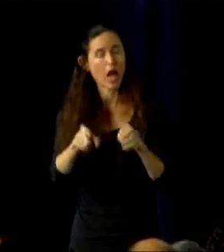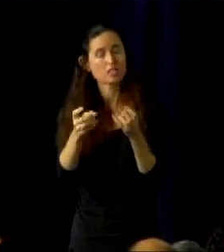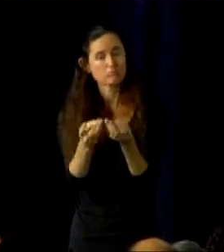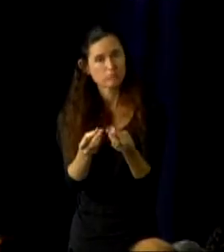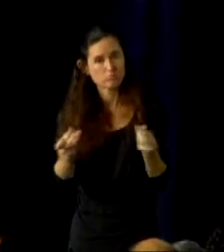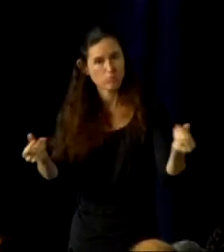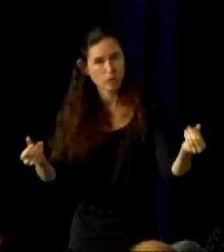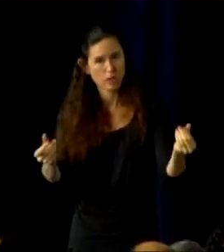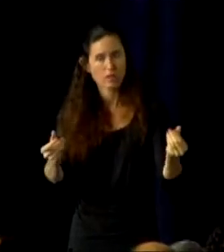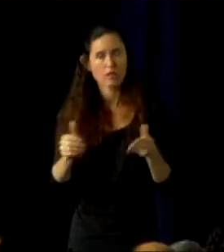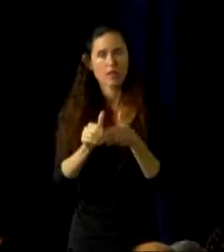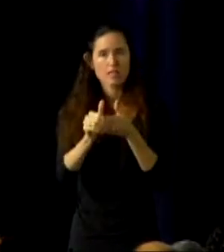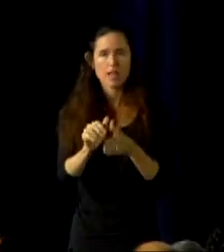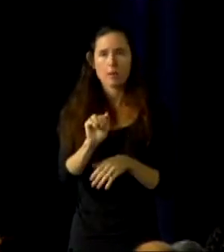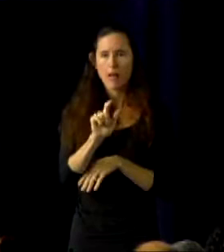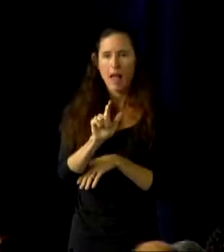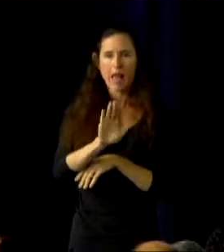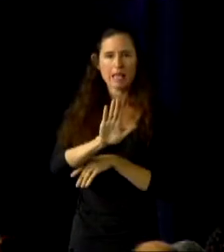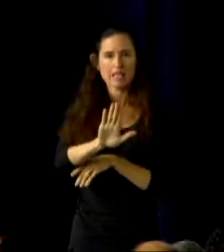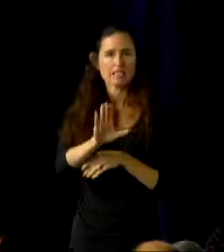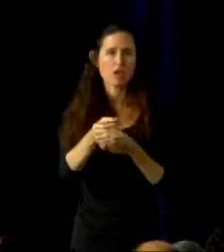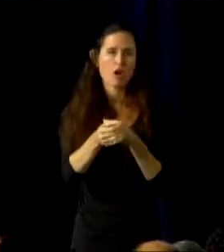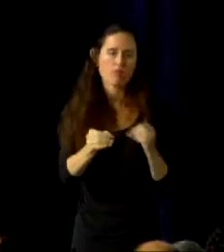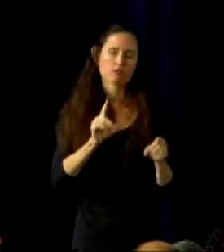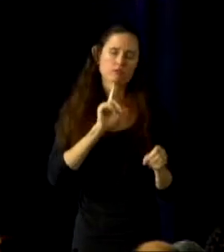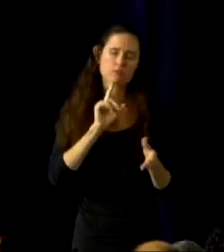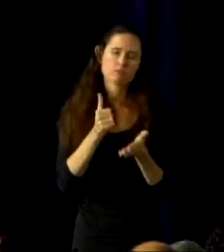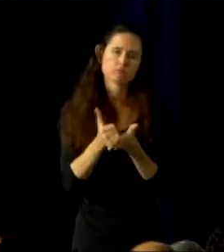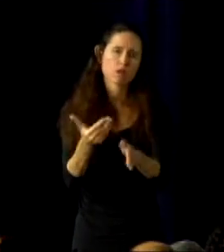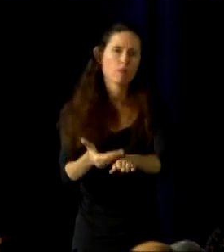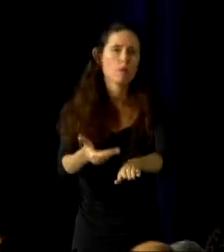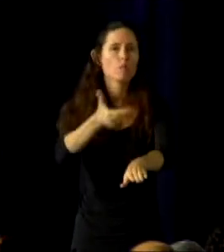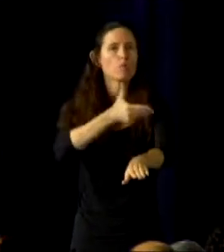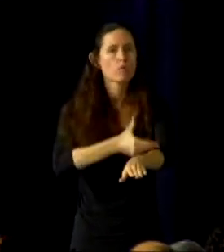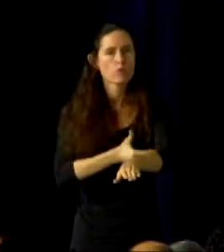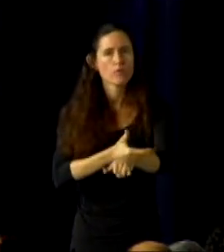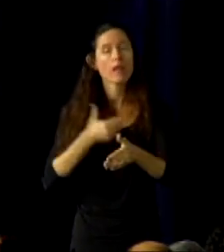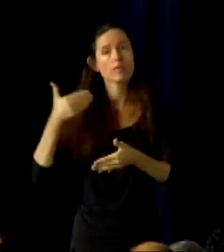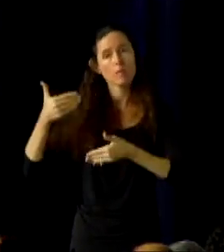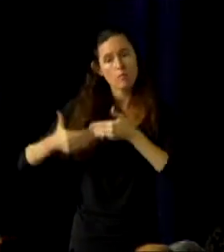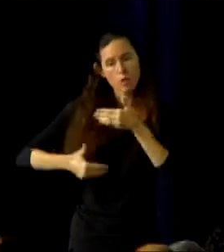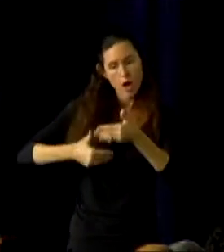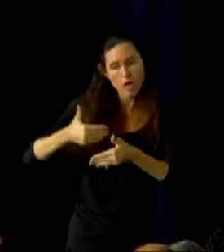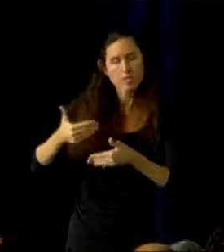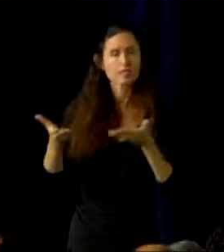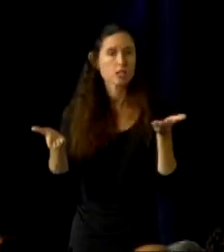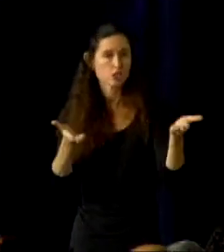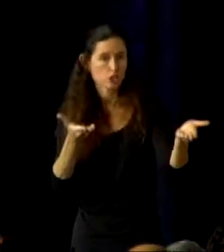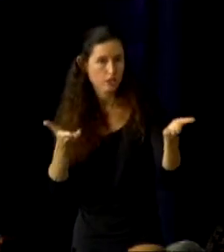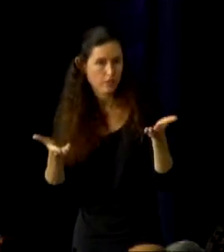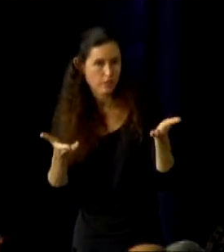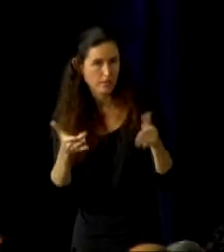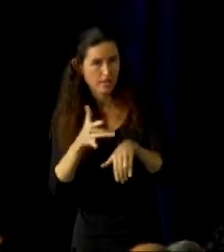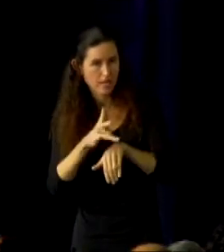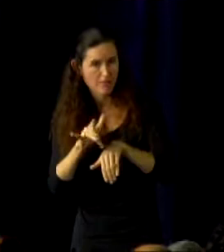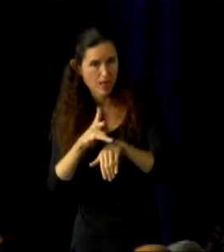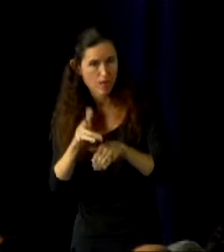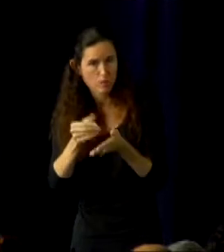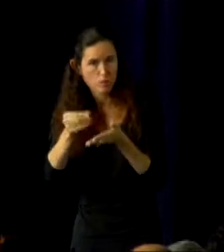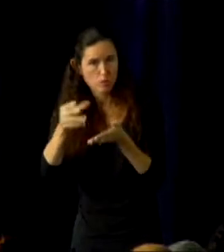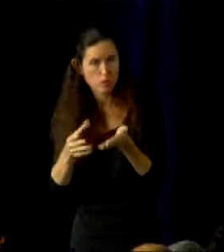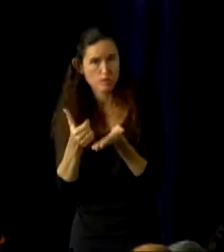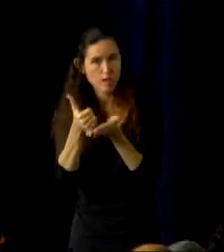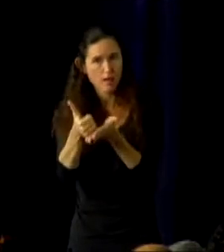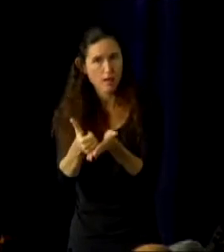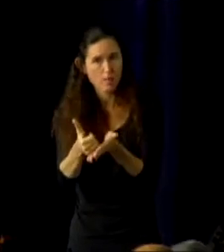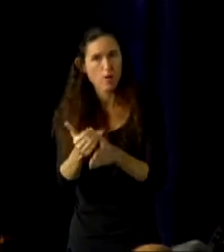and led by Al and his office, has really made some great headway in improving the processes and services that are able to provide our students.